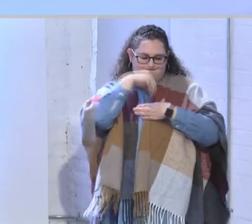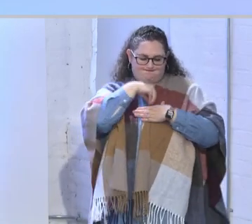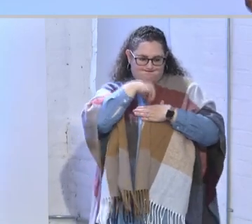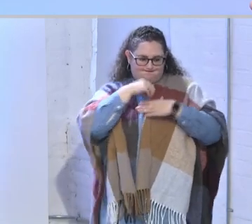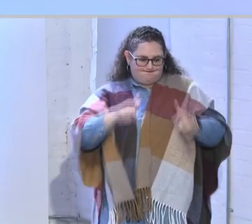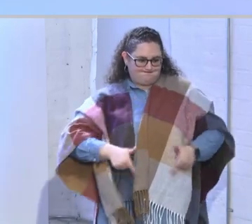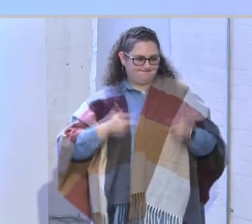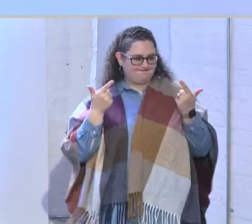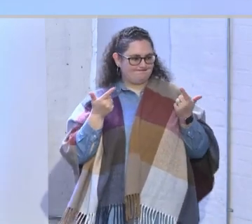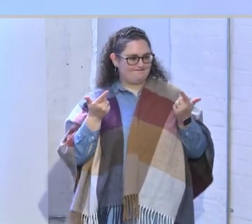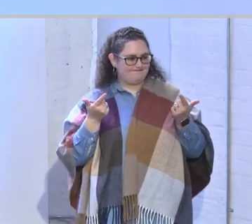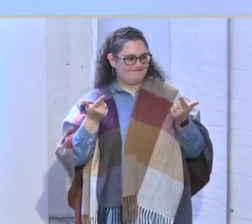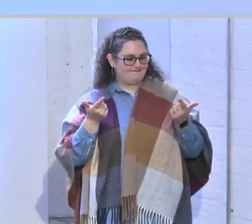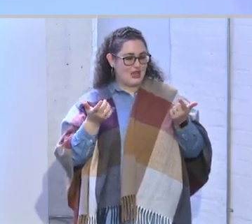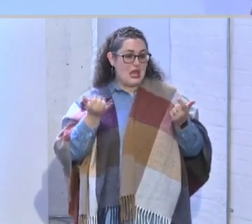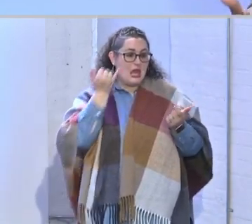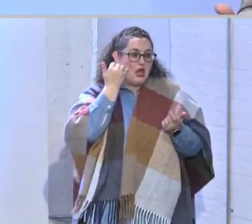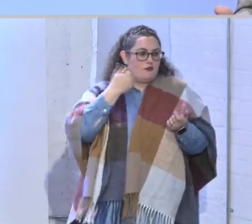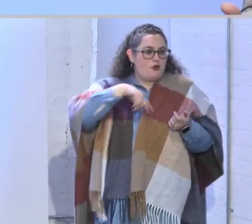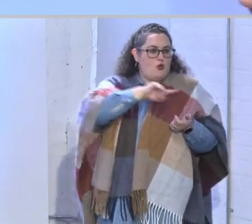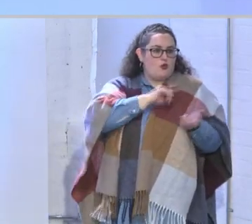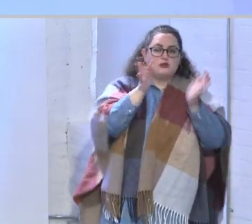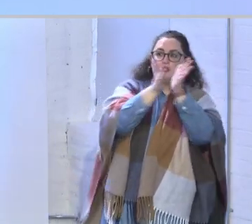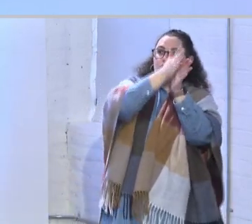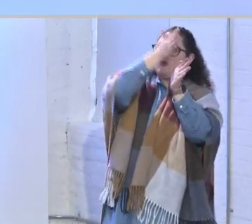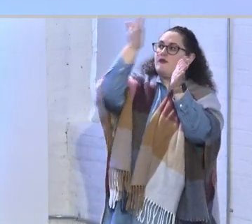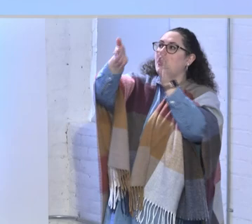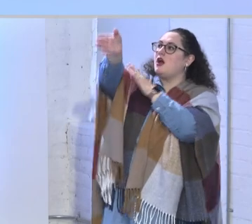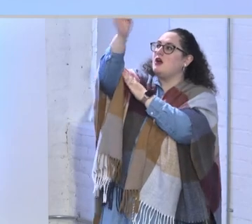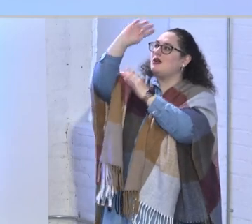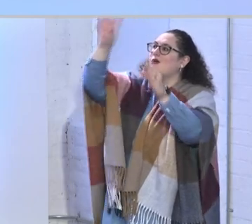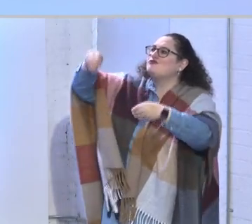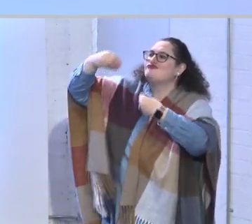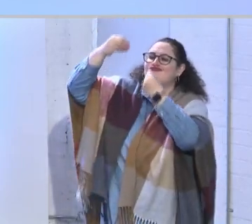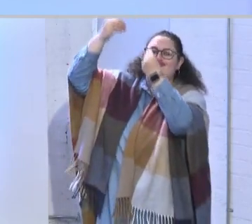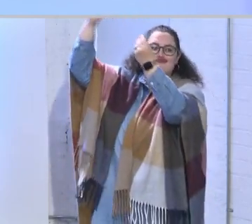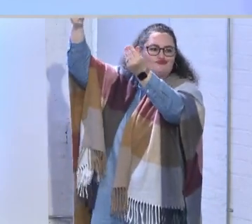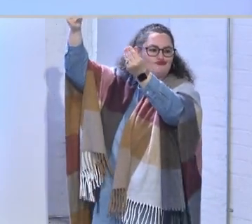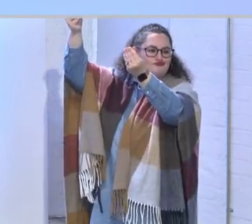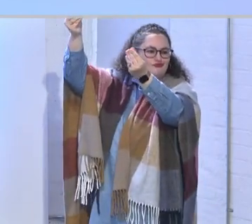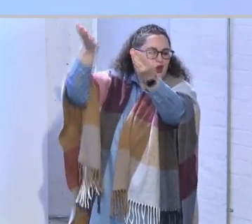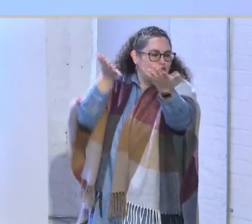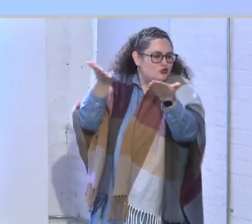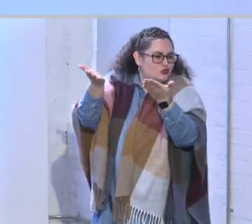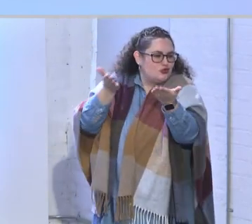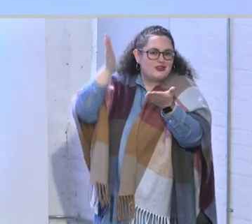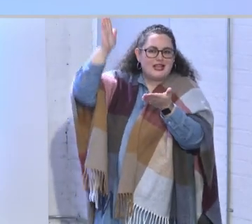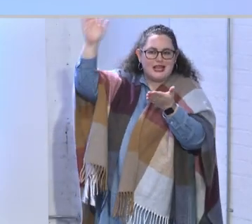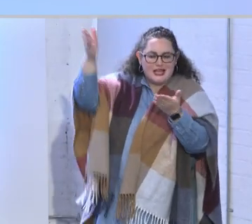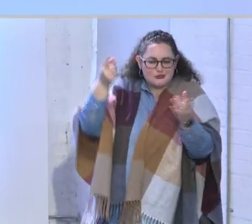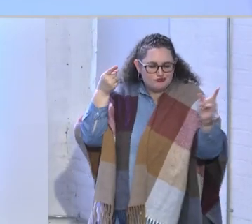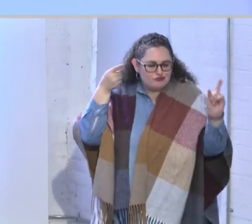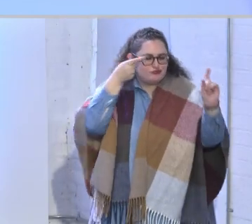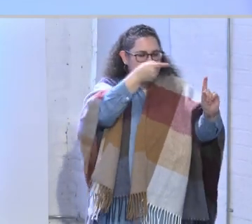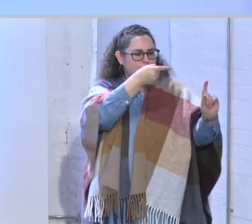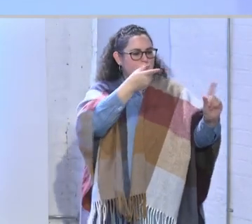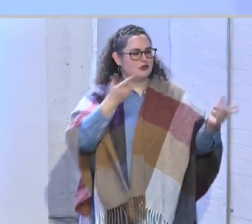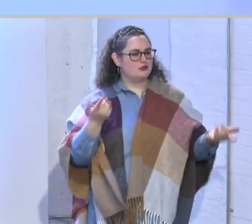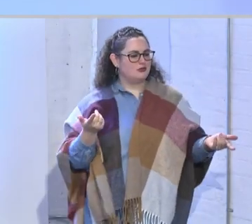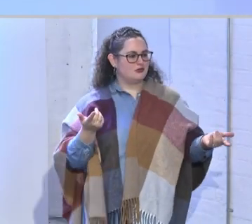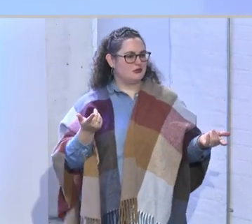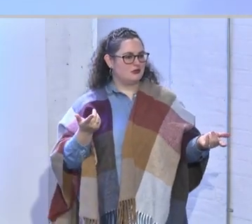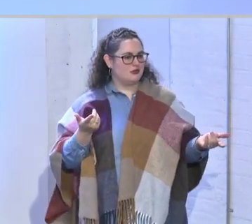is glorifying God, then it's serving its purpose. And when we're serving God's eternal purposes, there brings a joy and